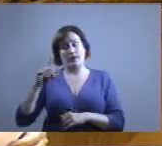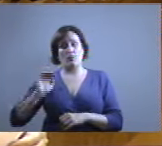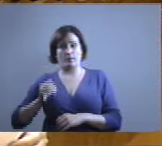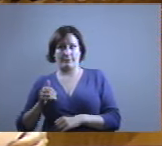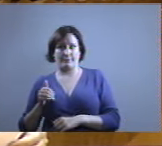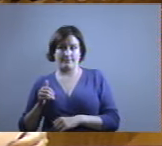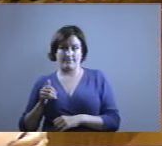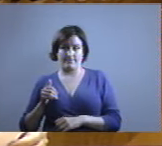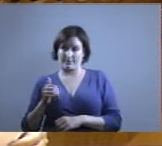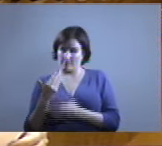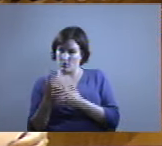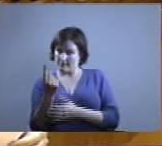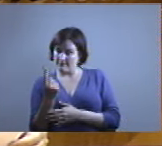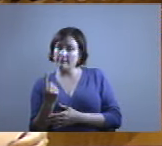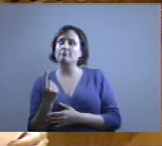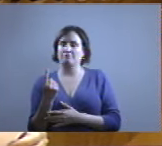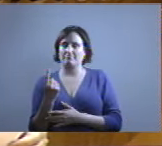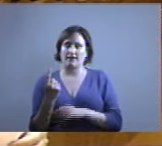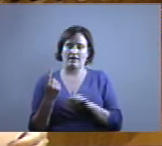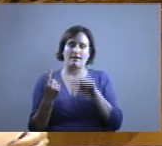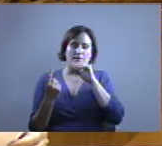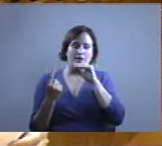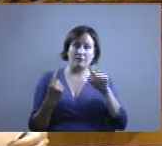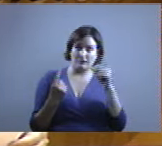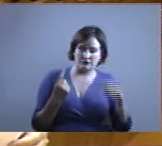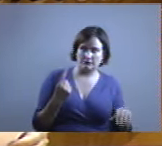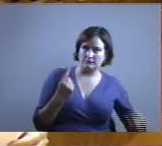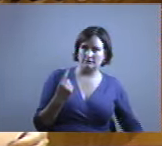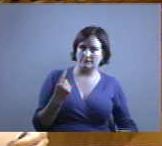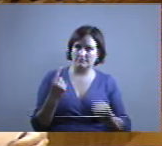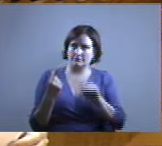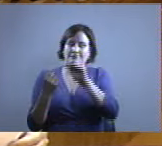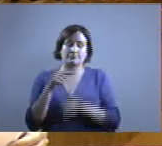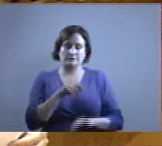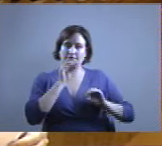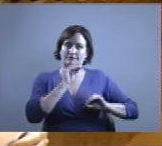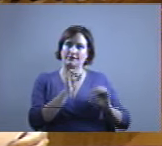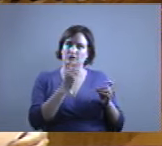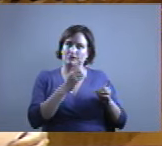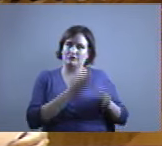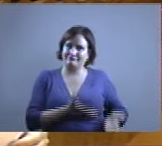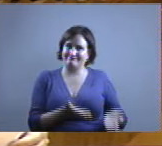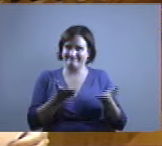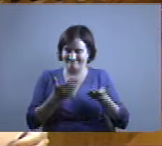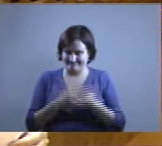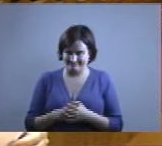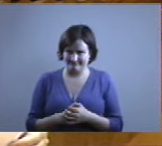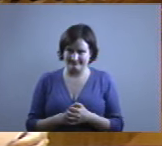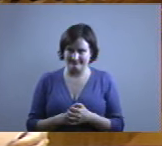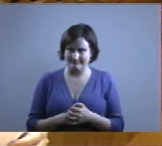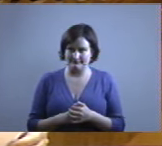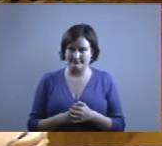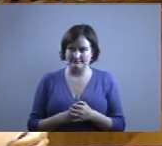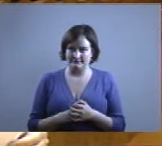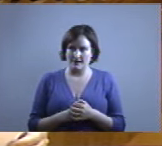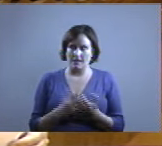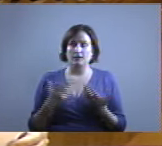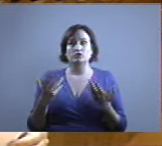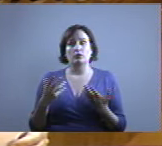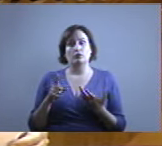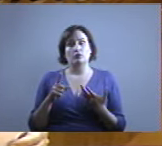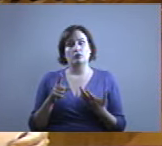be easier if the education system is producing ever greater numbers of skilled black and female work entrants. The poor performance